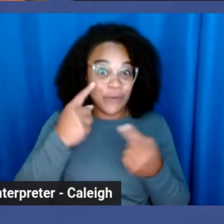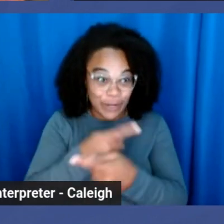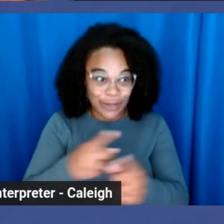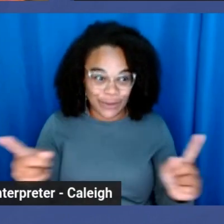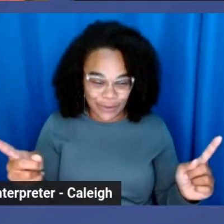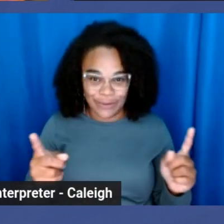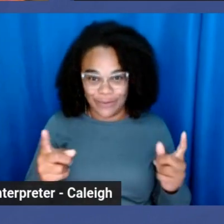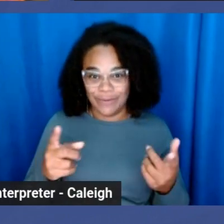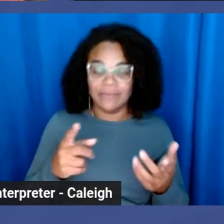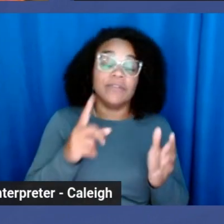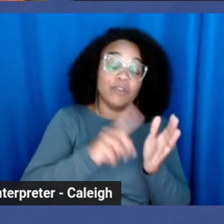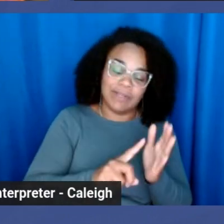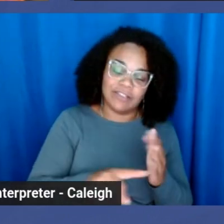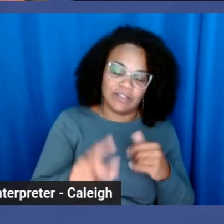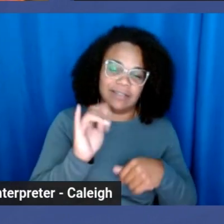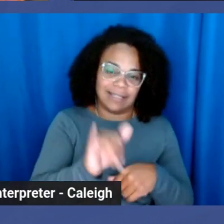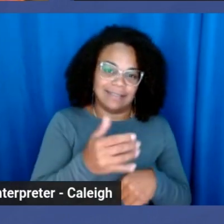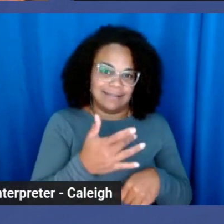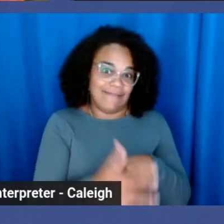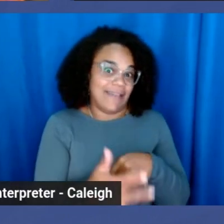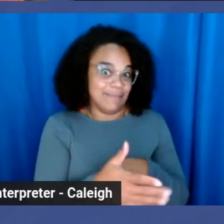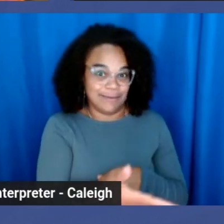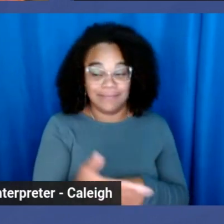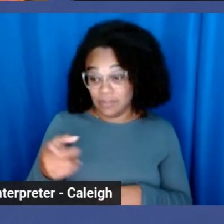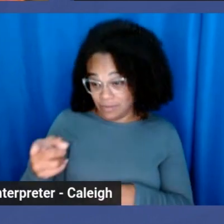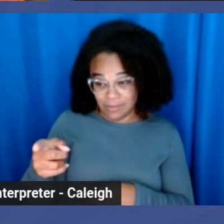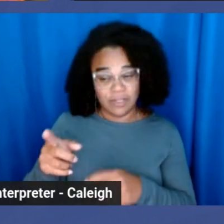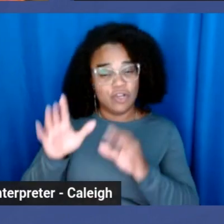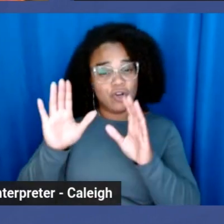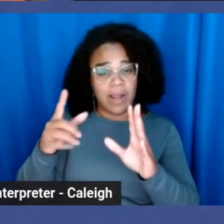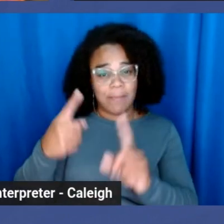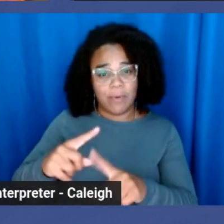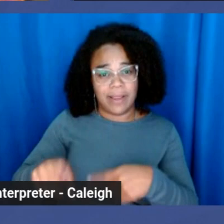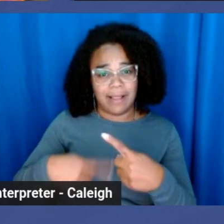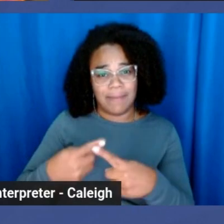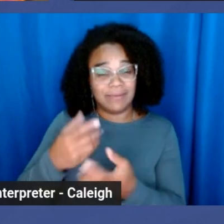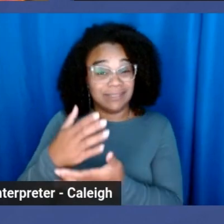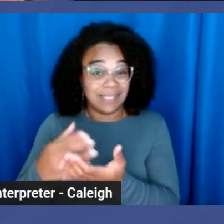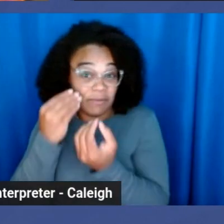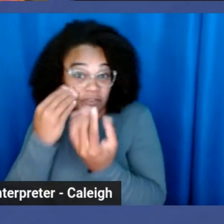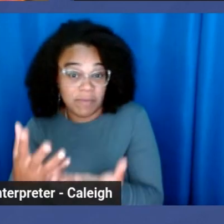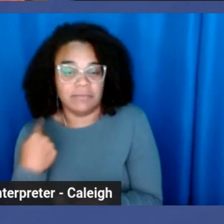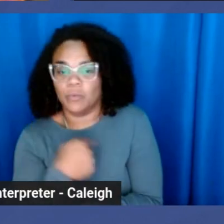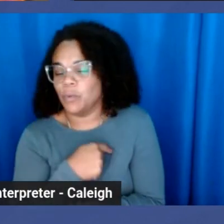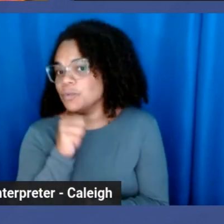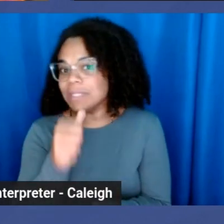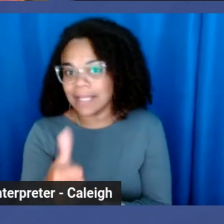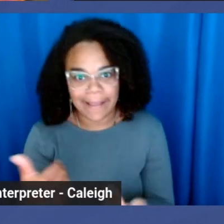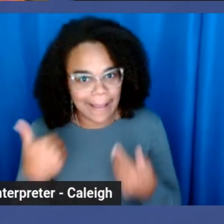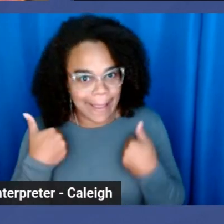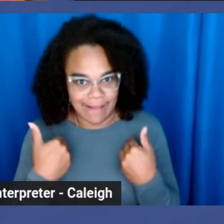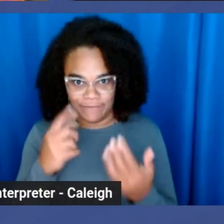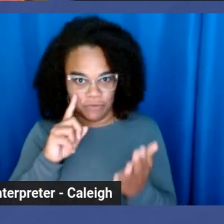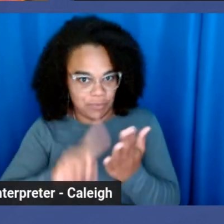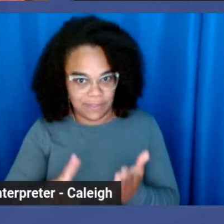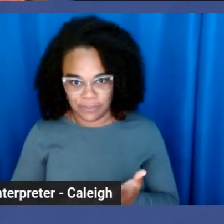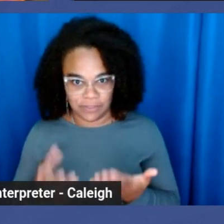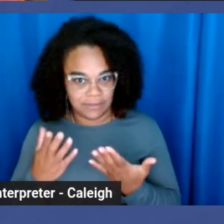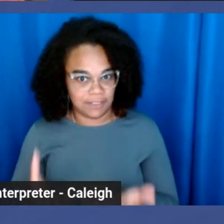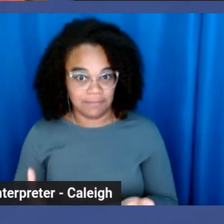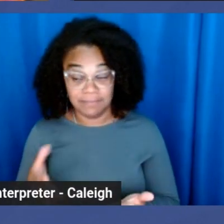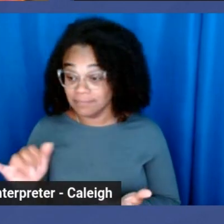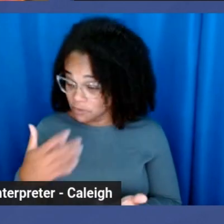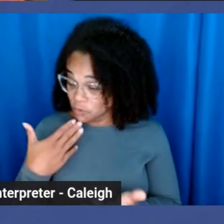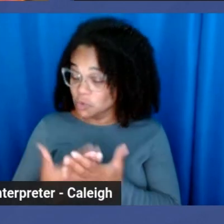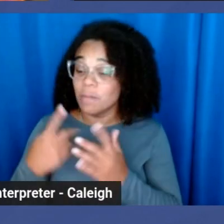an excellent point you made about some of it we just don't have the research for. I think that's a really good point, and that we need